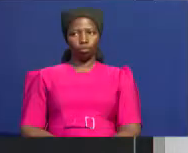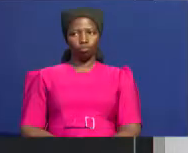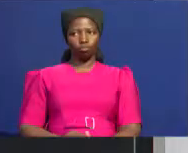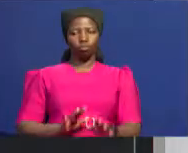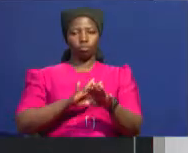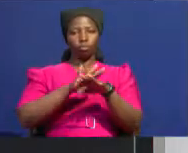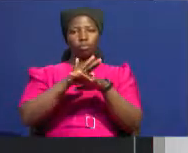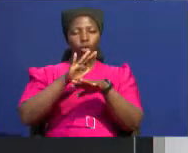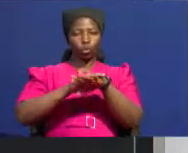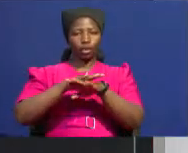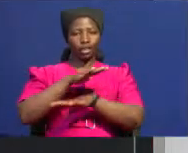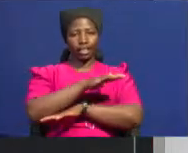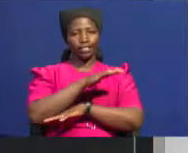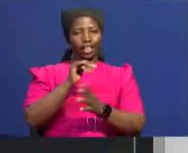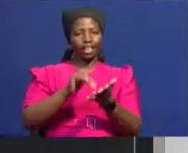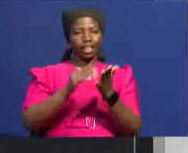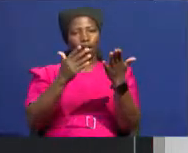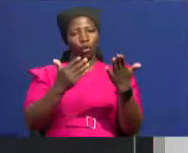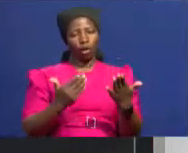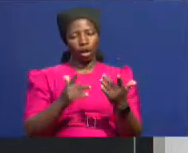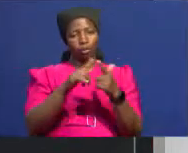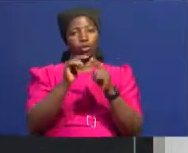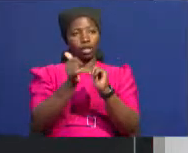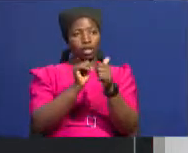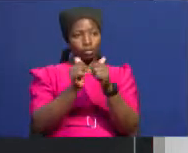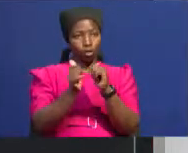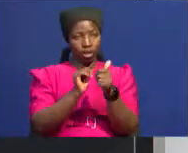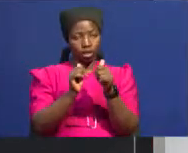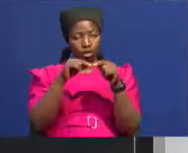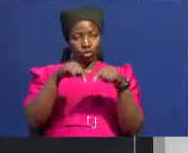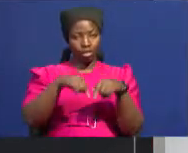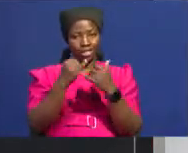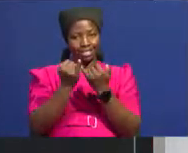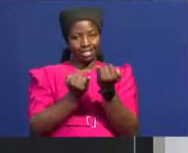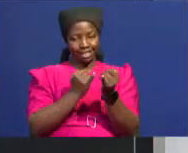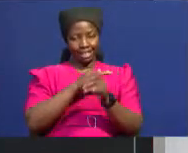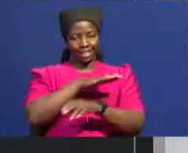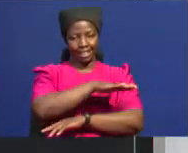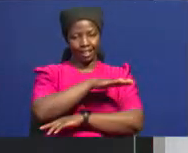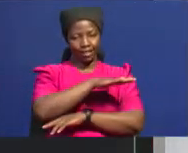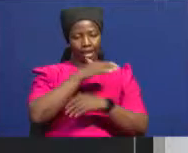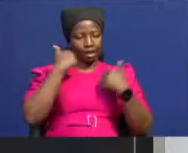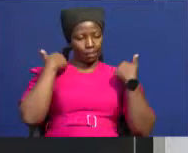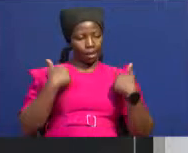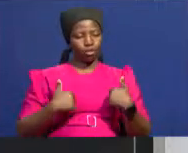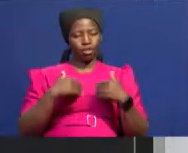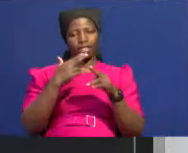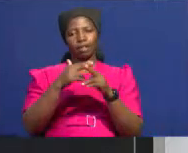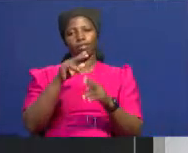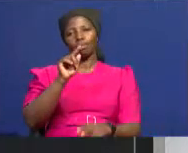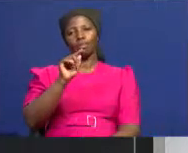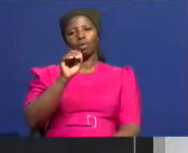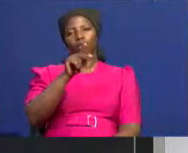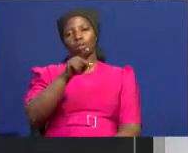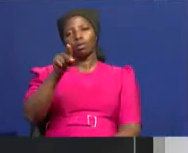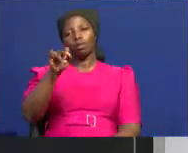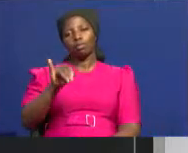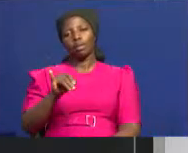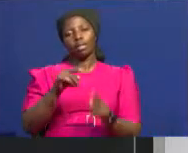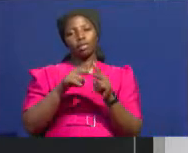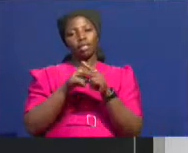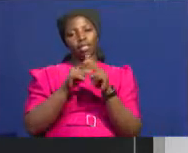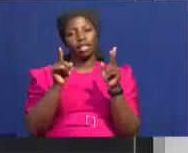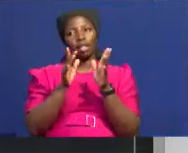Allas, good evening once again and welcome to the sports segment of the Legends Edition this Saturday evening. I'm Topi Liambila. Now, starting off with